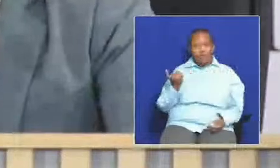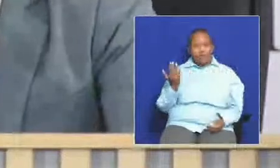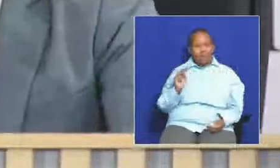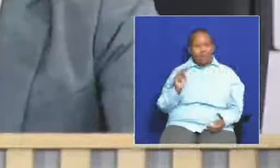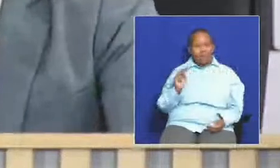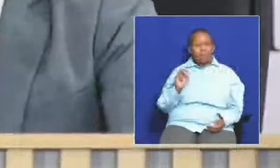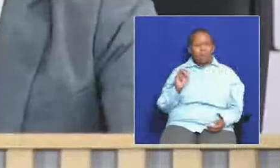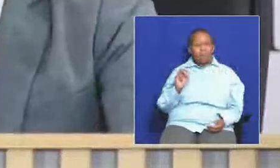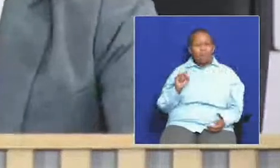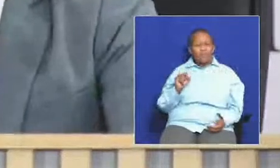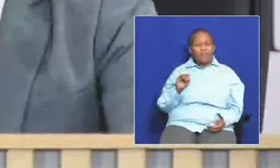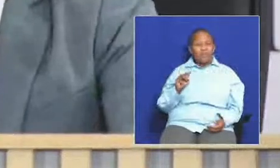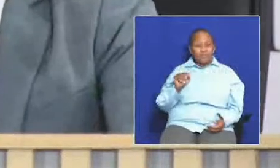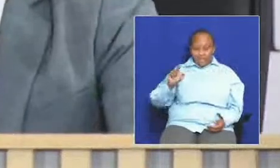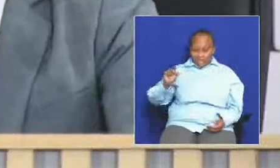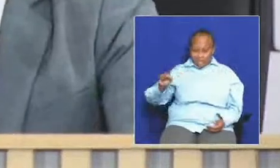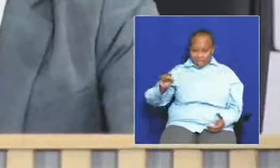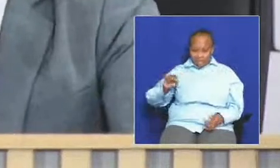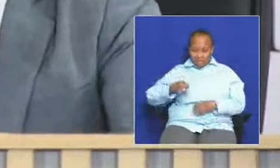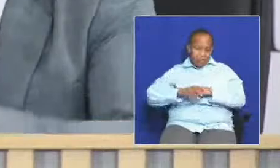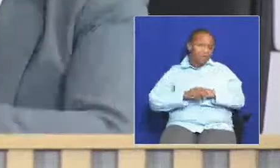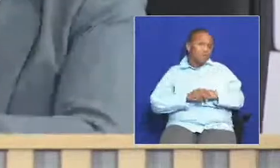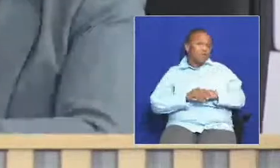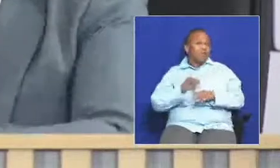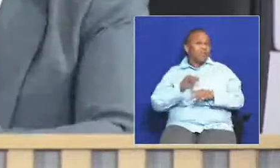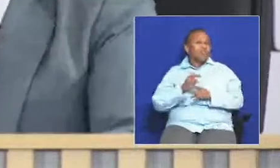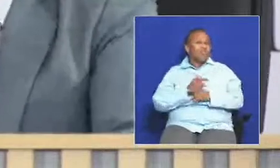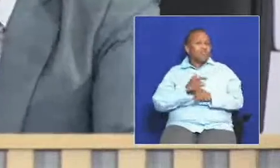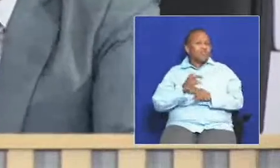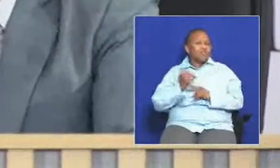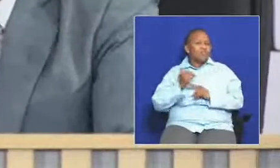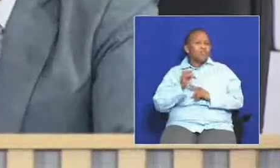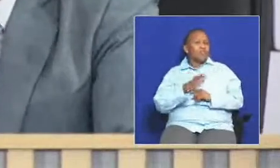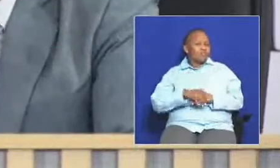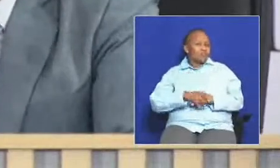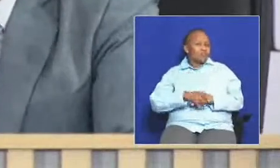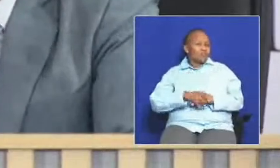Yes. No. The receipt,